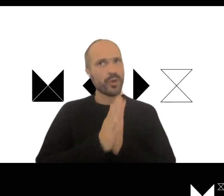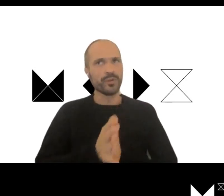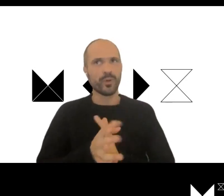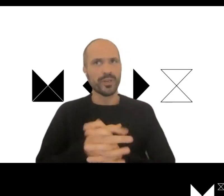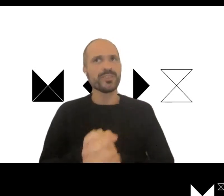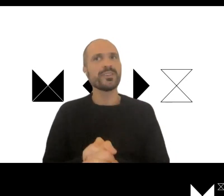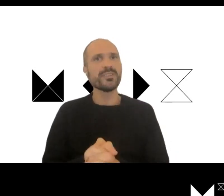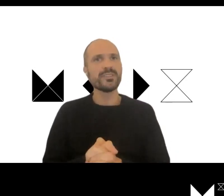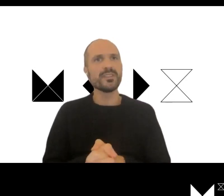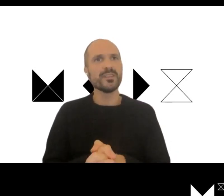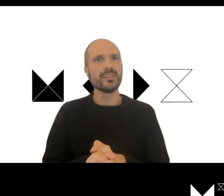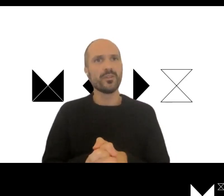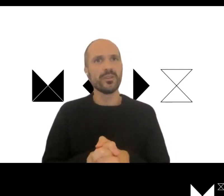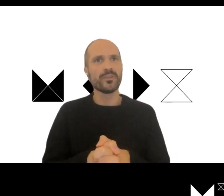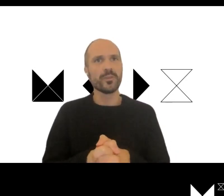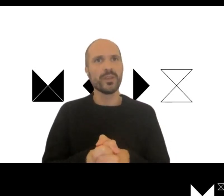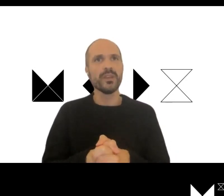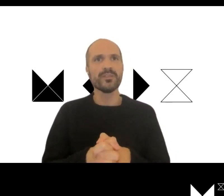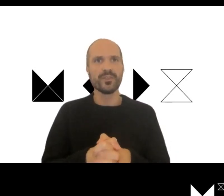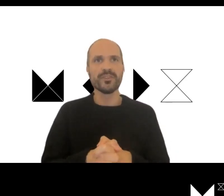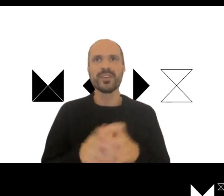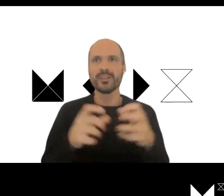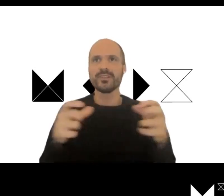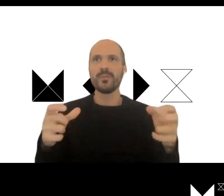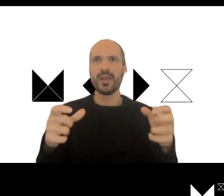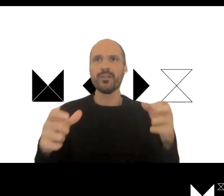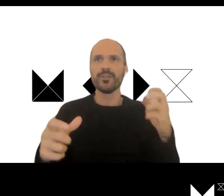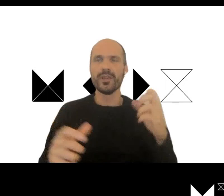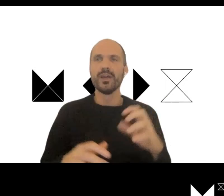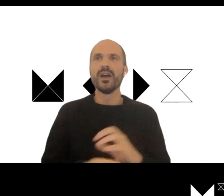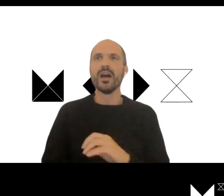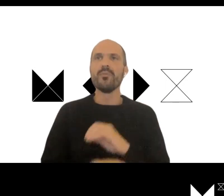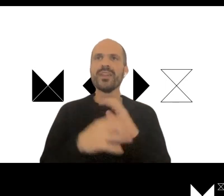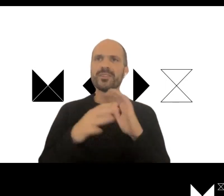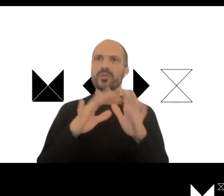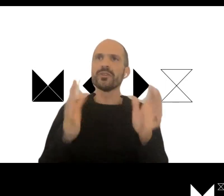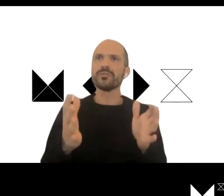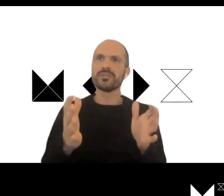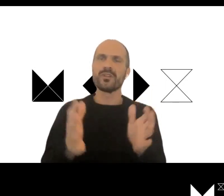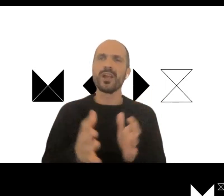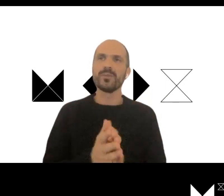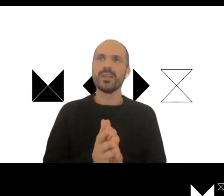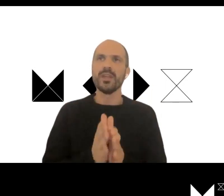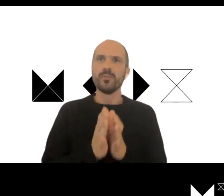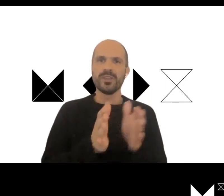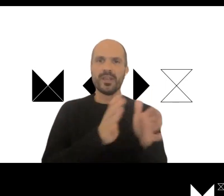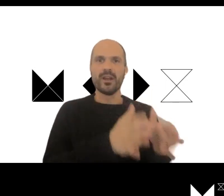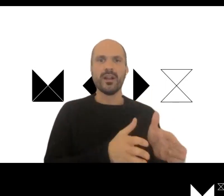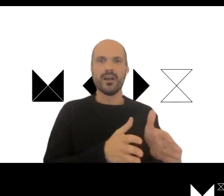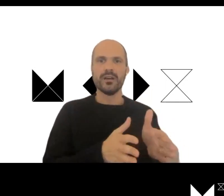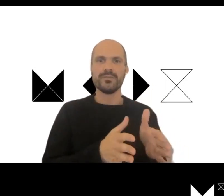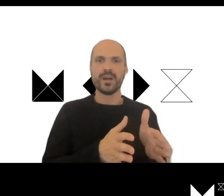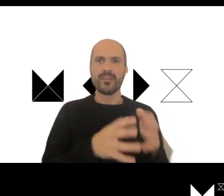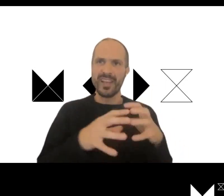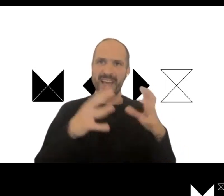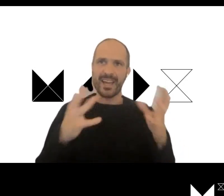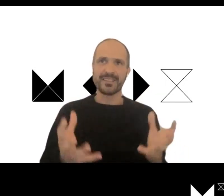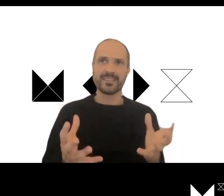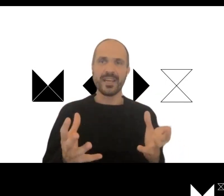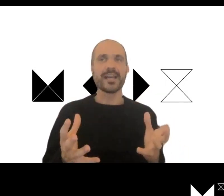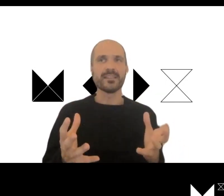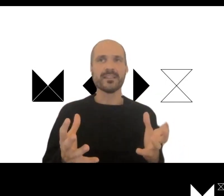is Martinsons in the north of Sweden for the CLT panels. And so you also described it, but then